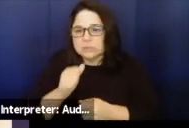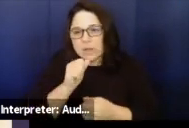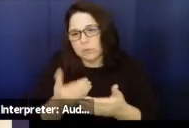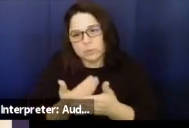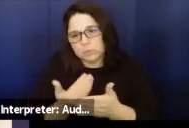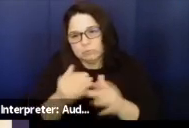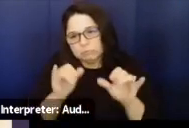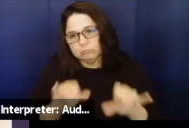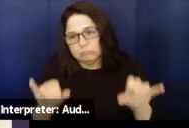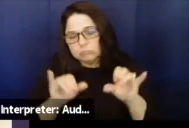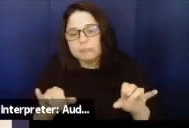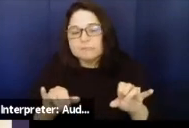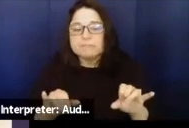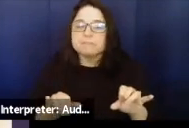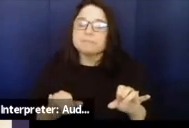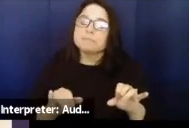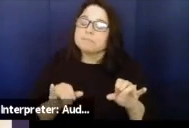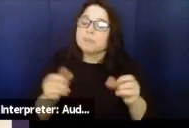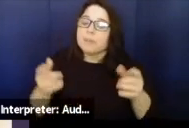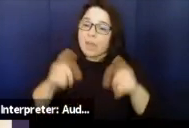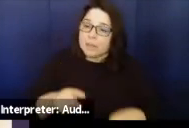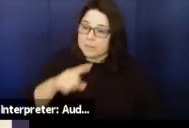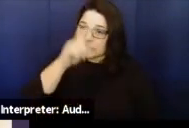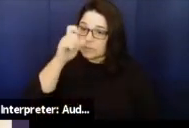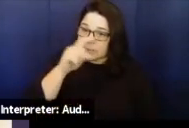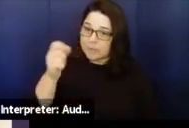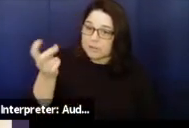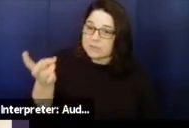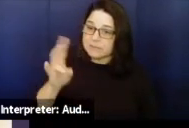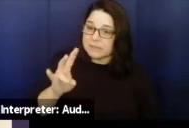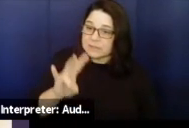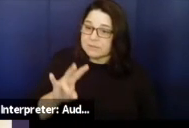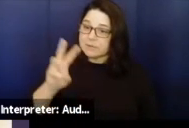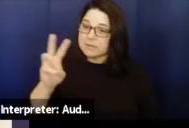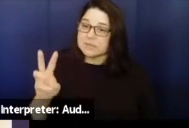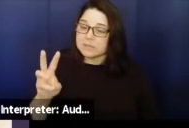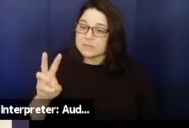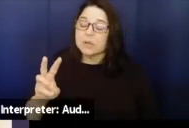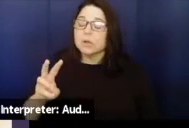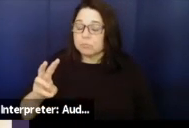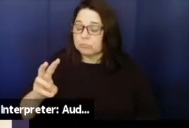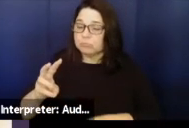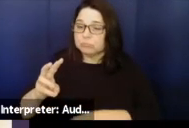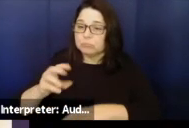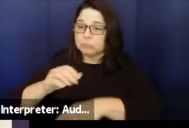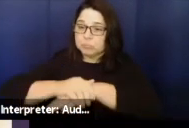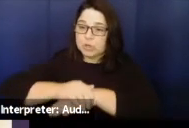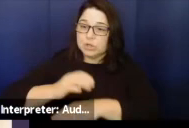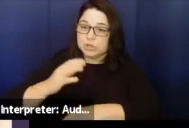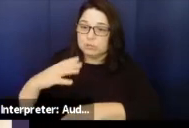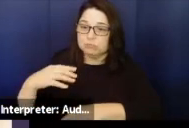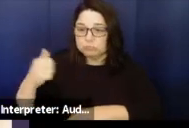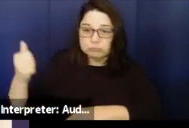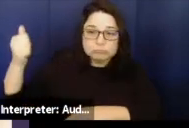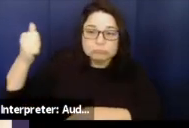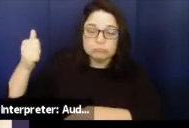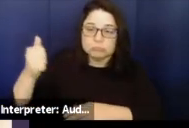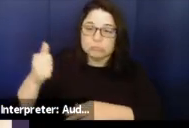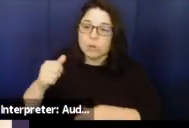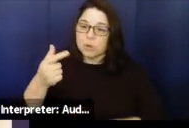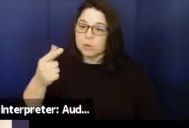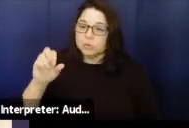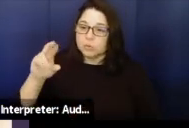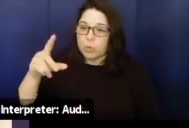Then in the early summer of 1776, British General George Howe launched a campaign to retake the